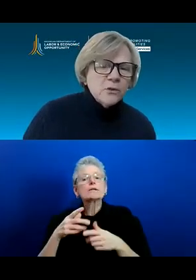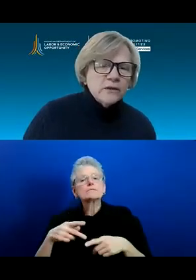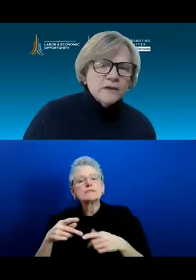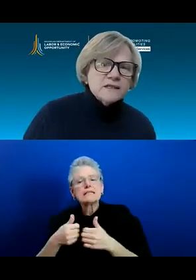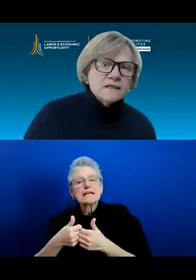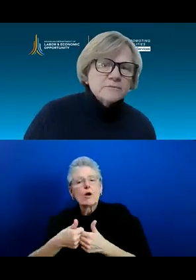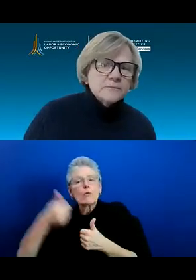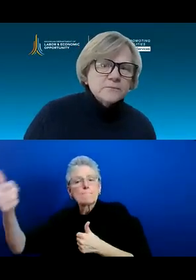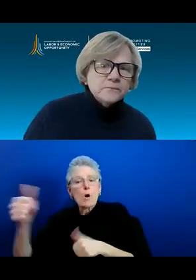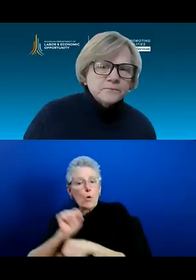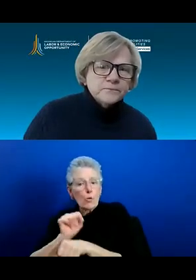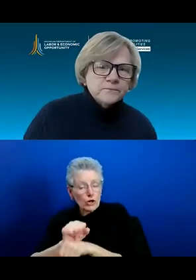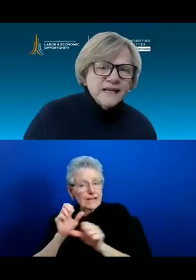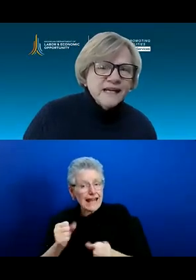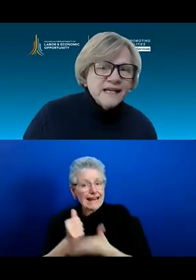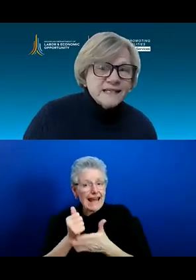medical appointments.